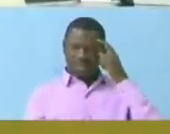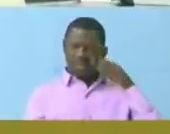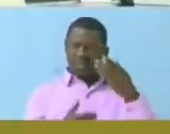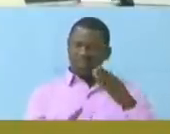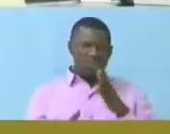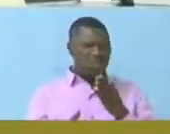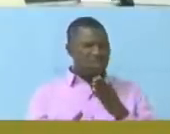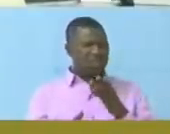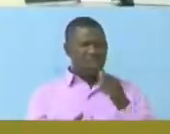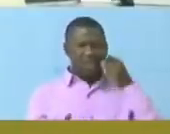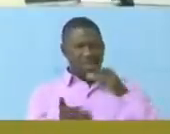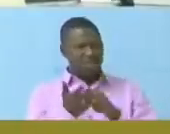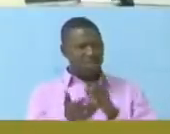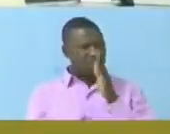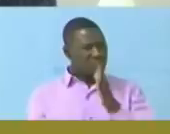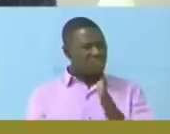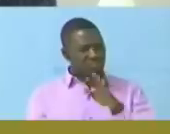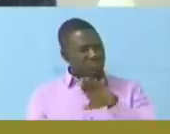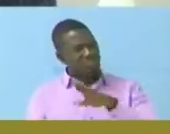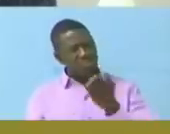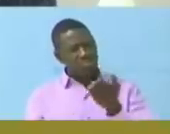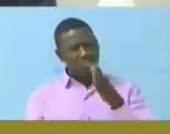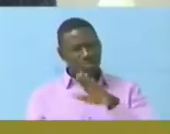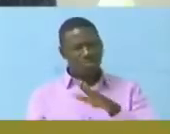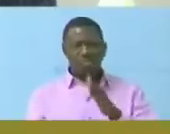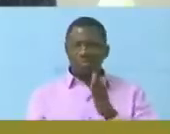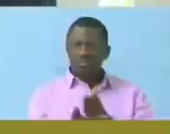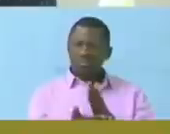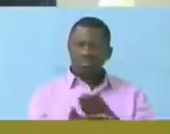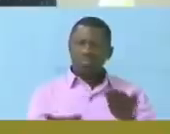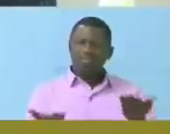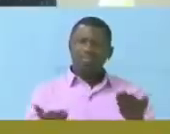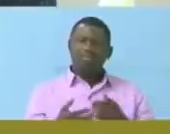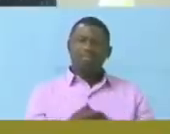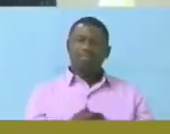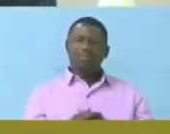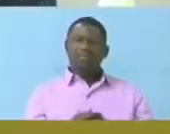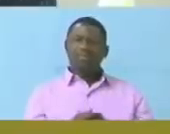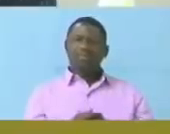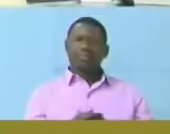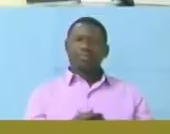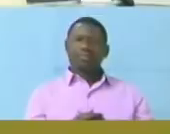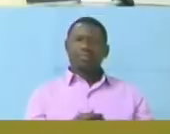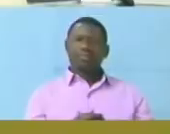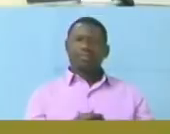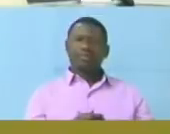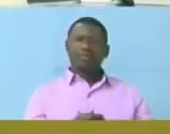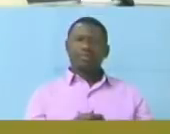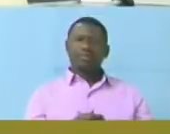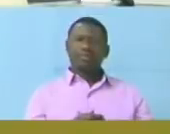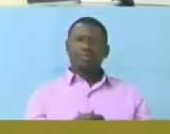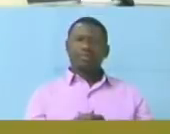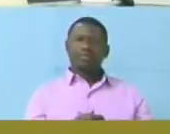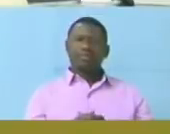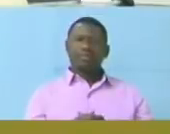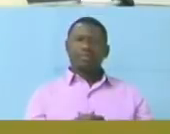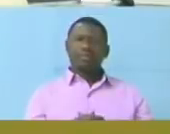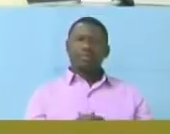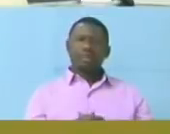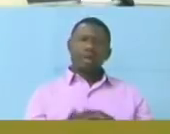letter? Well, since I am part of it and